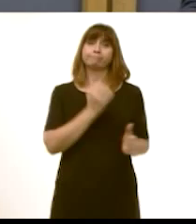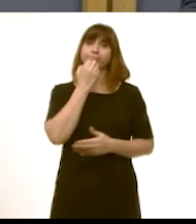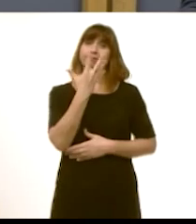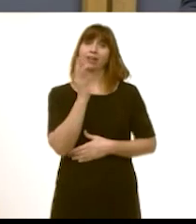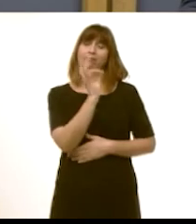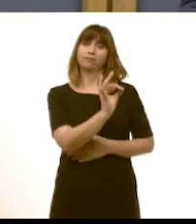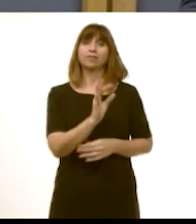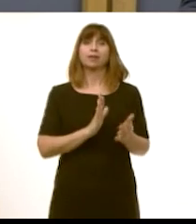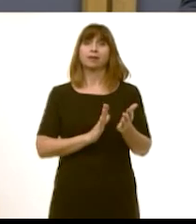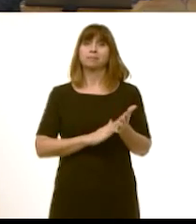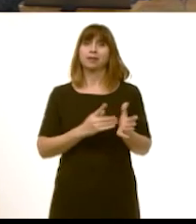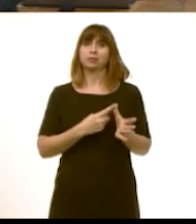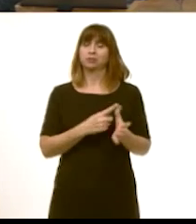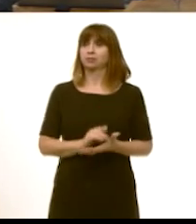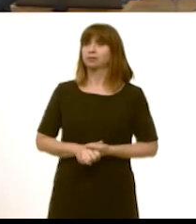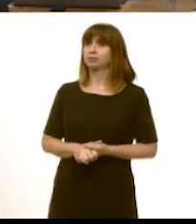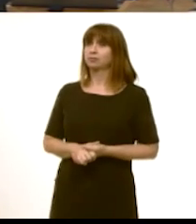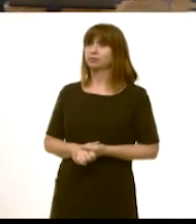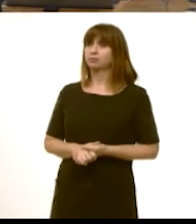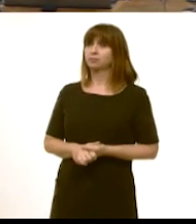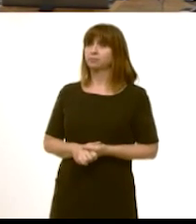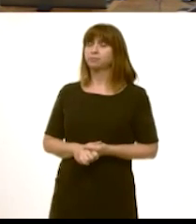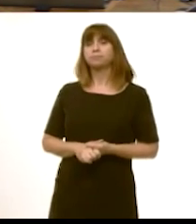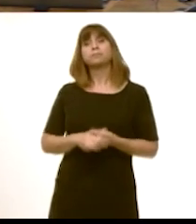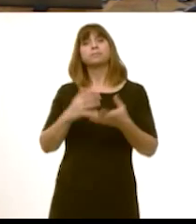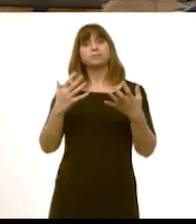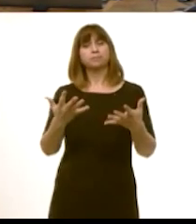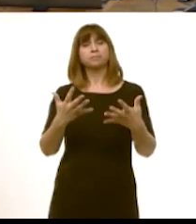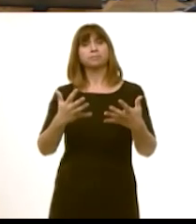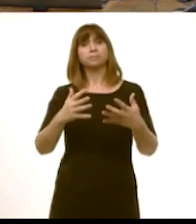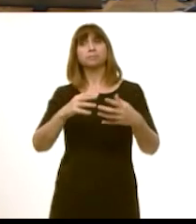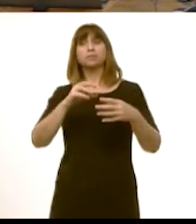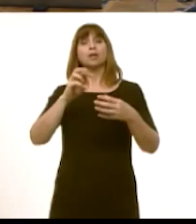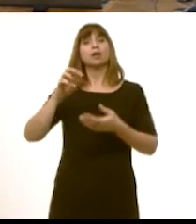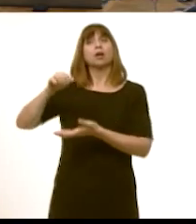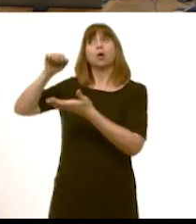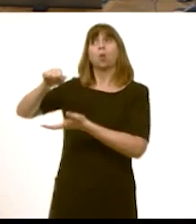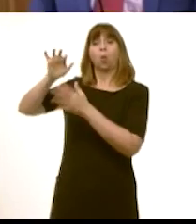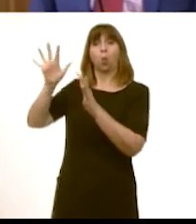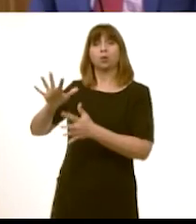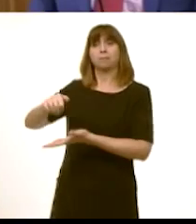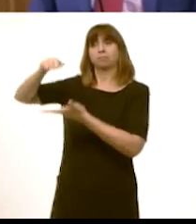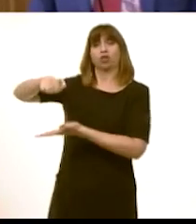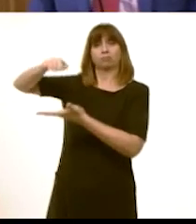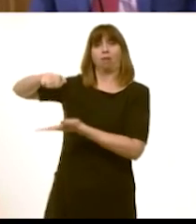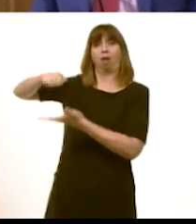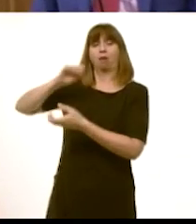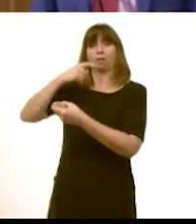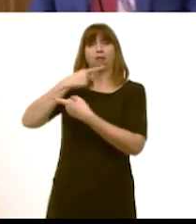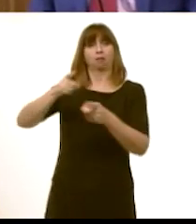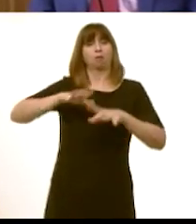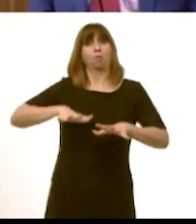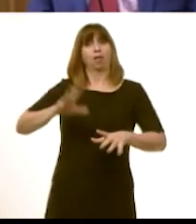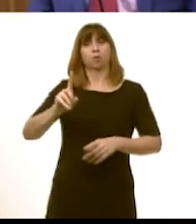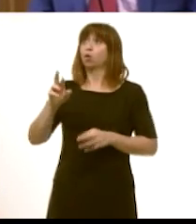Minister, what discussions has the First Minister had with the UK Government on the priorities for Wales in the Chancellor's autumn statement? Well, we have repeatedly pressed for Wales to receive a